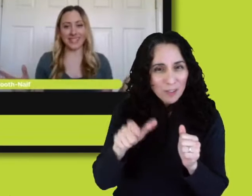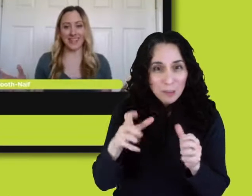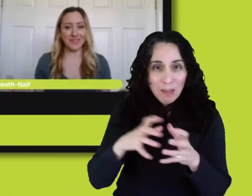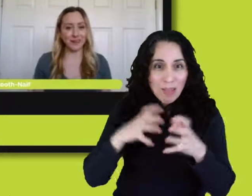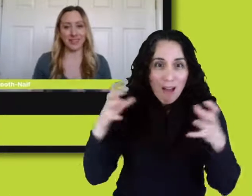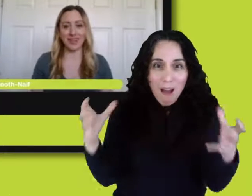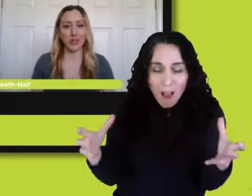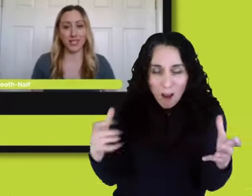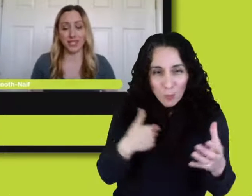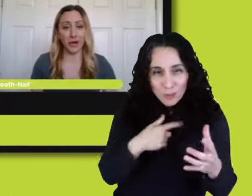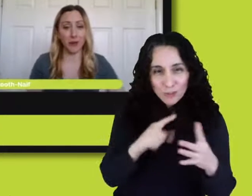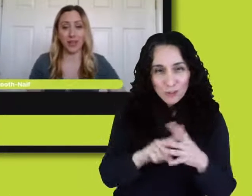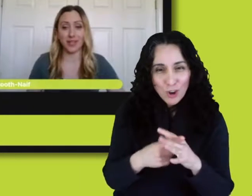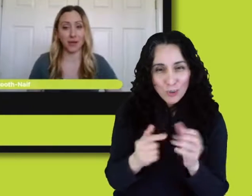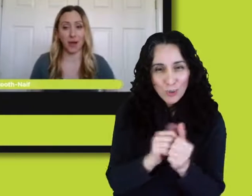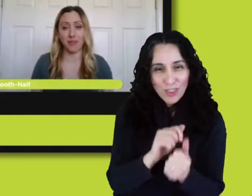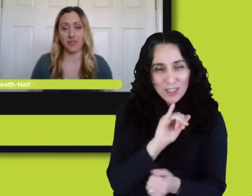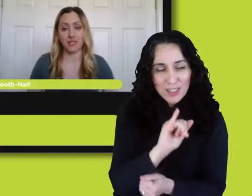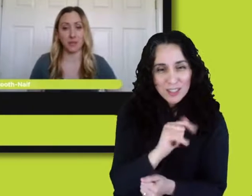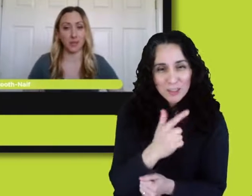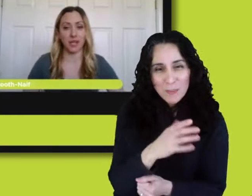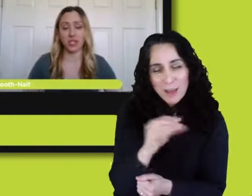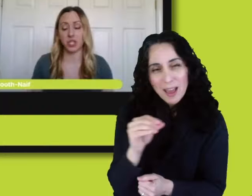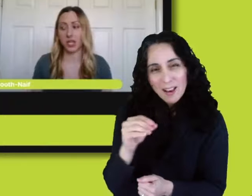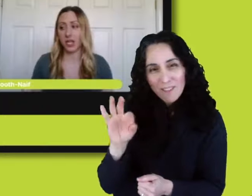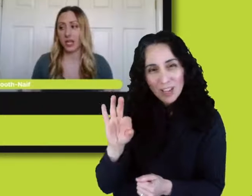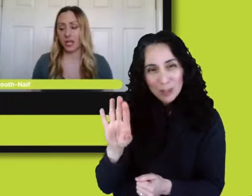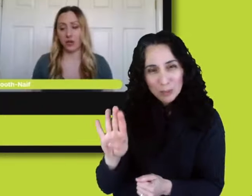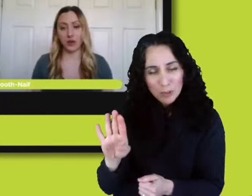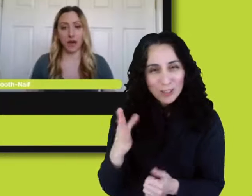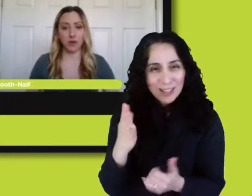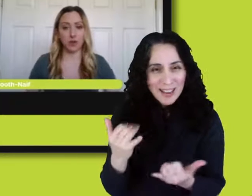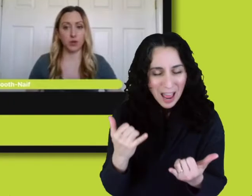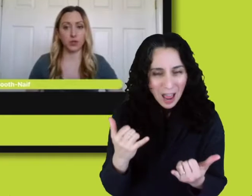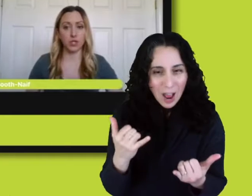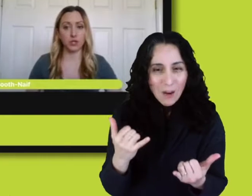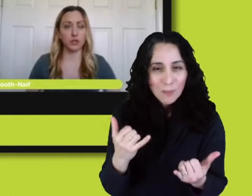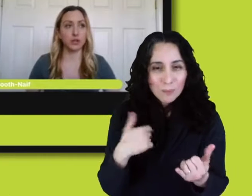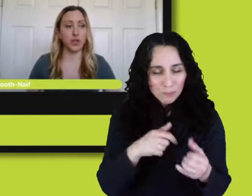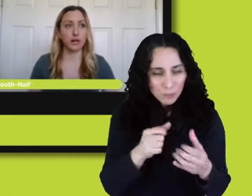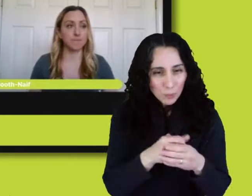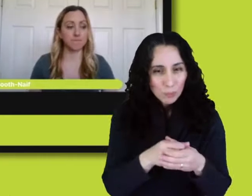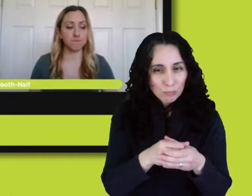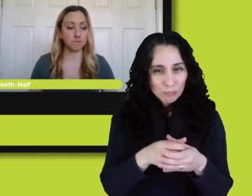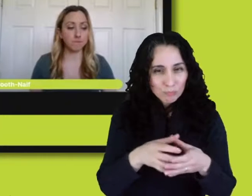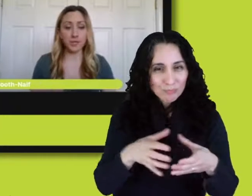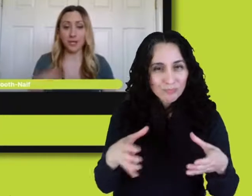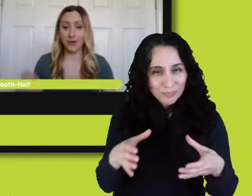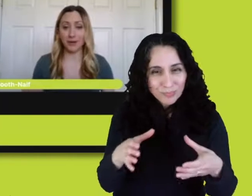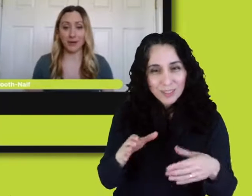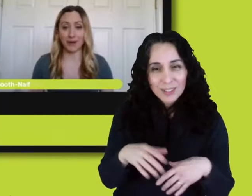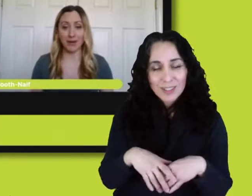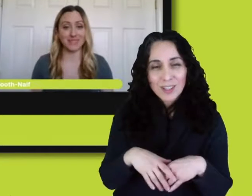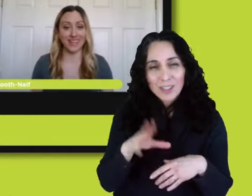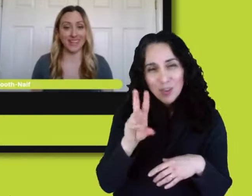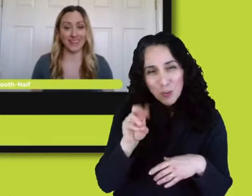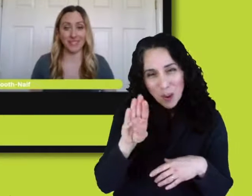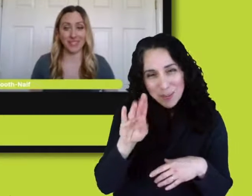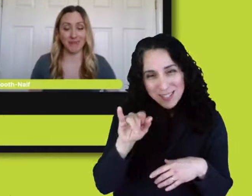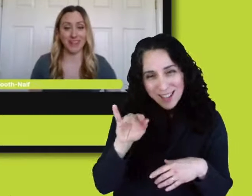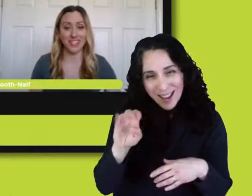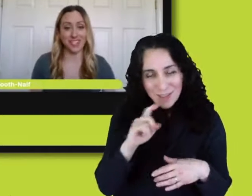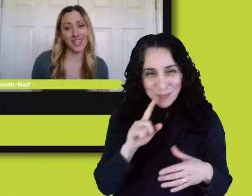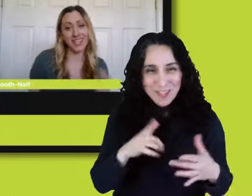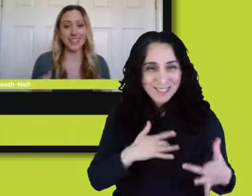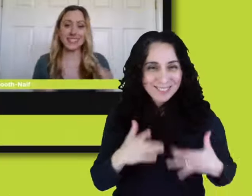like crazy. I mean, we literally just started with the Instagram and Facebook page, and, you know, now we've grown to, you know, her website,